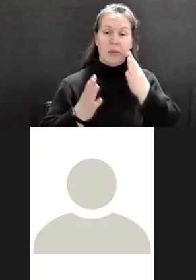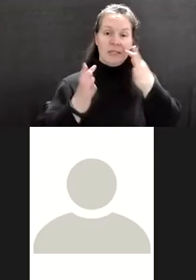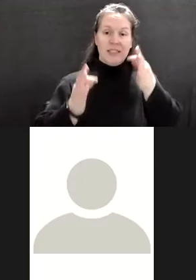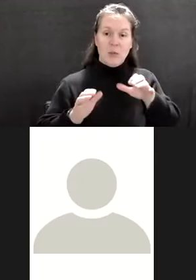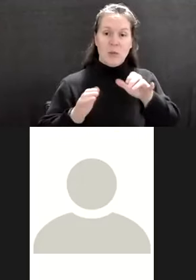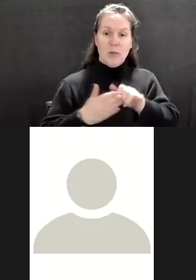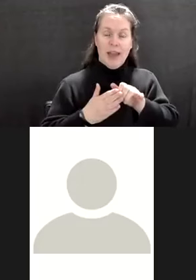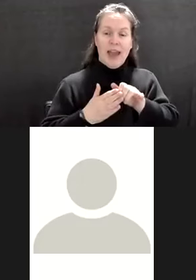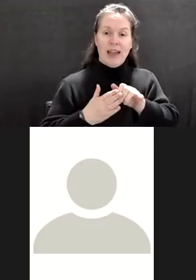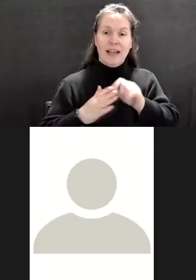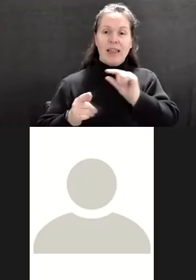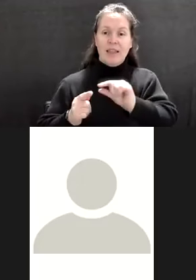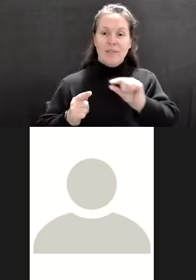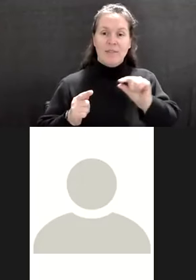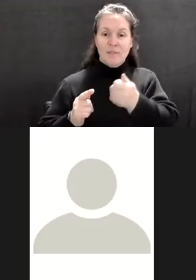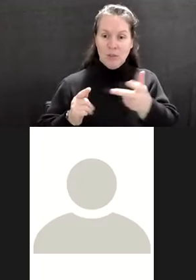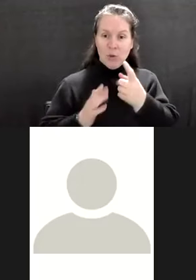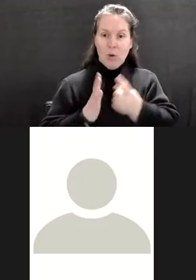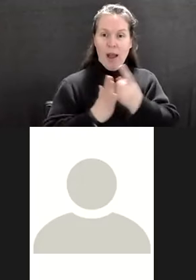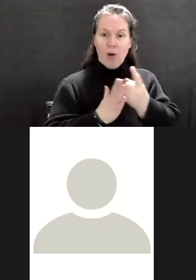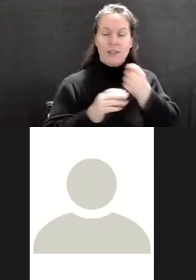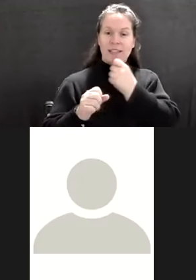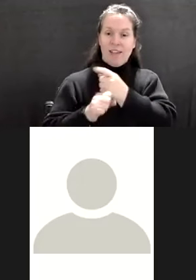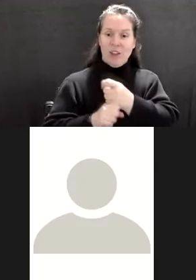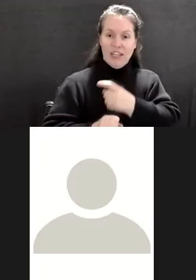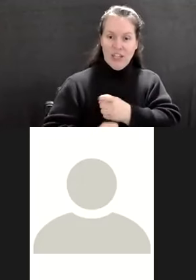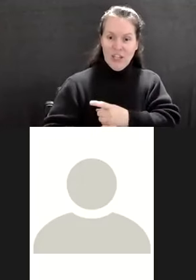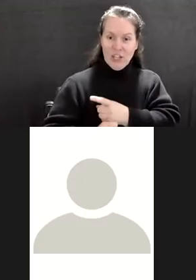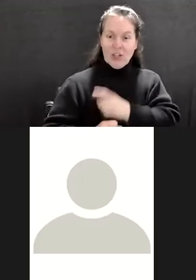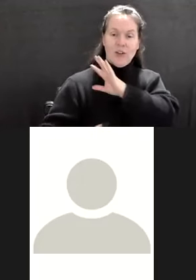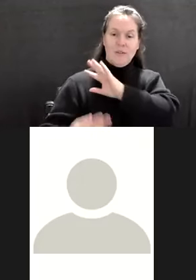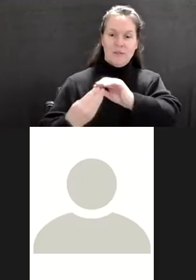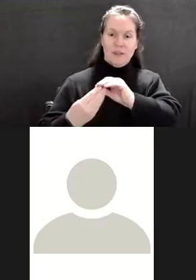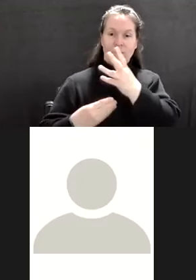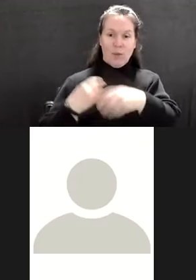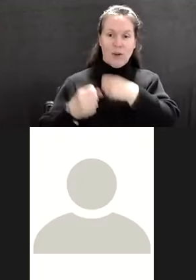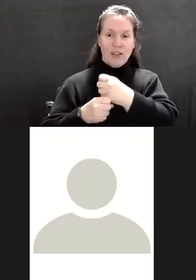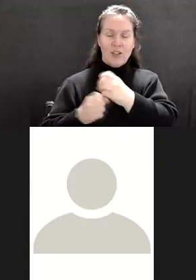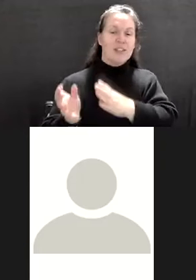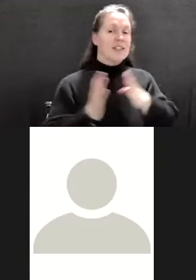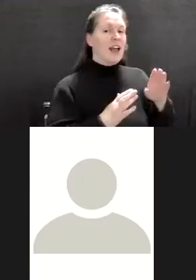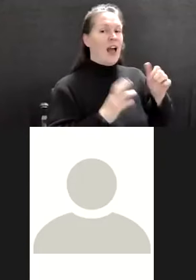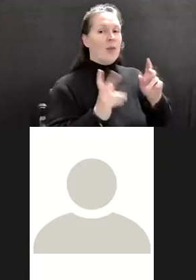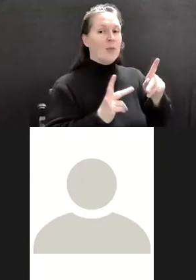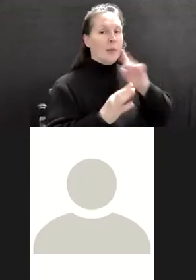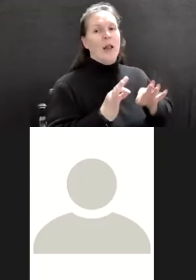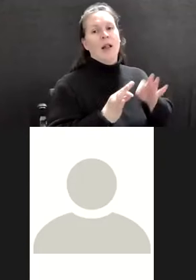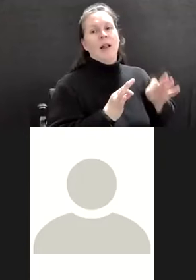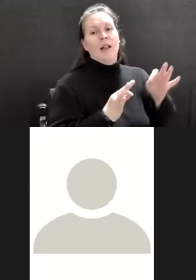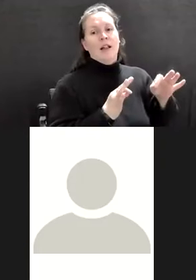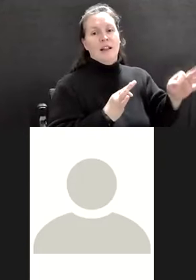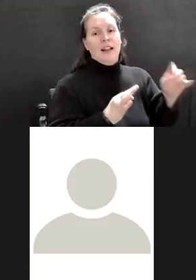hours every single year. And then you have the ones that say, you know what, I need to get 40 hours in all my